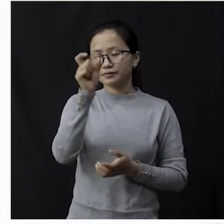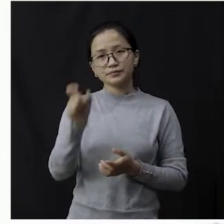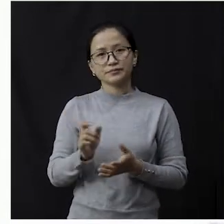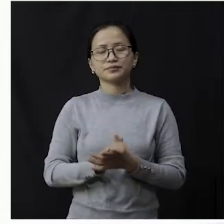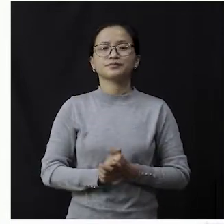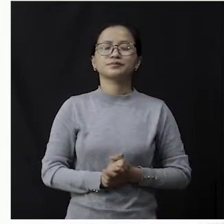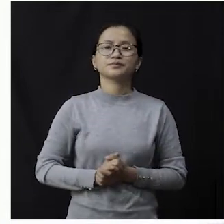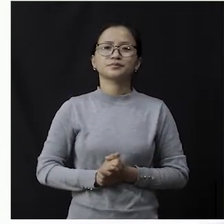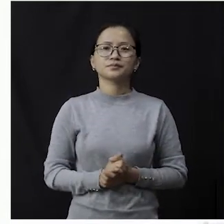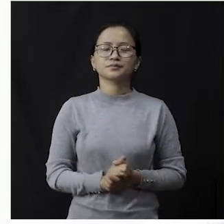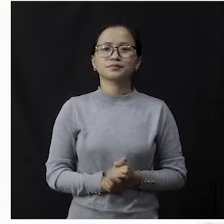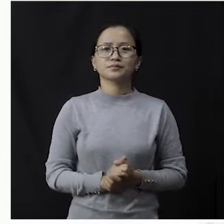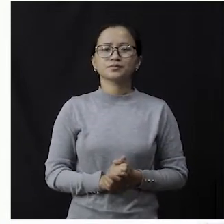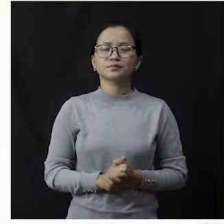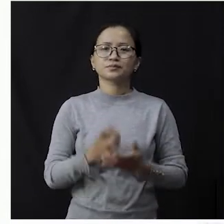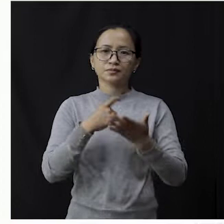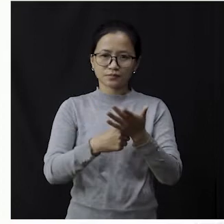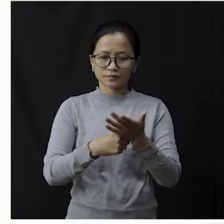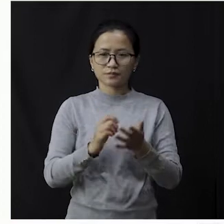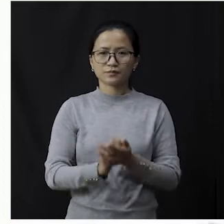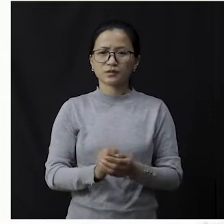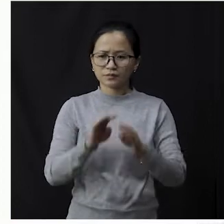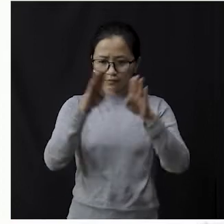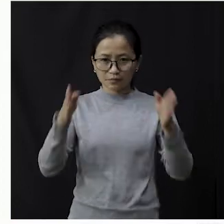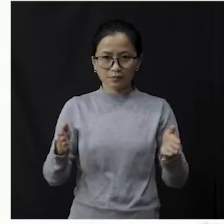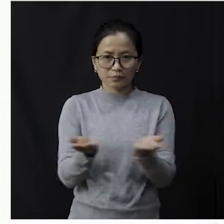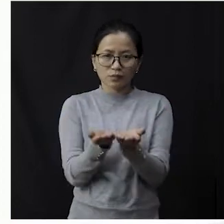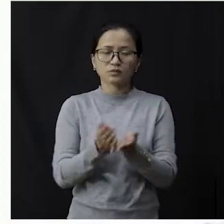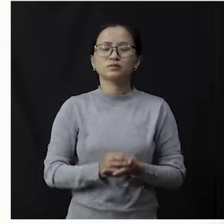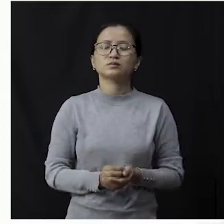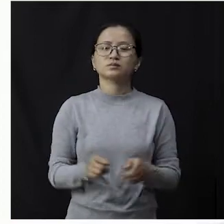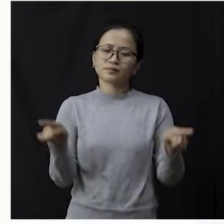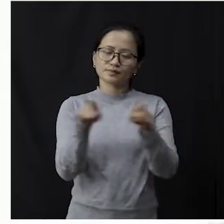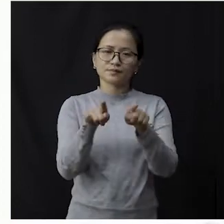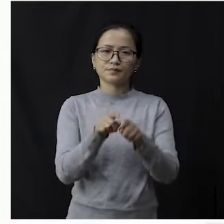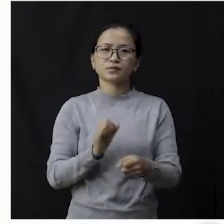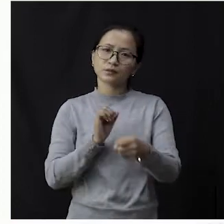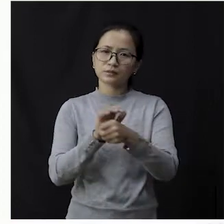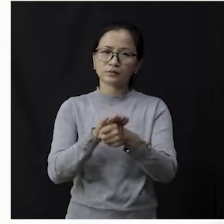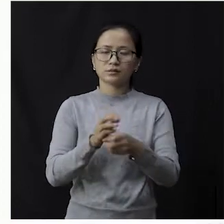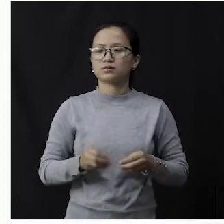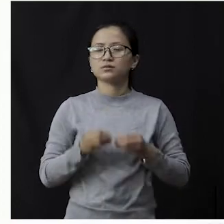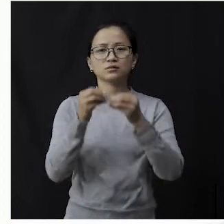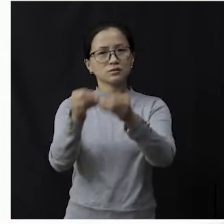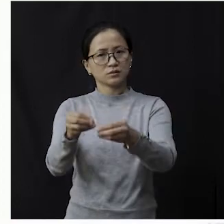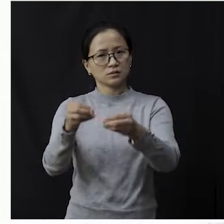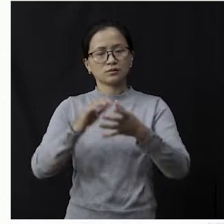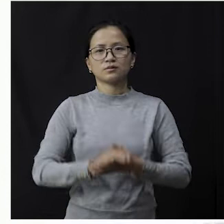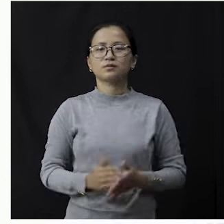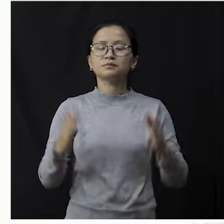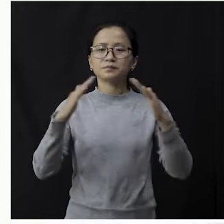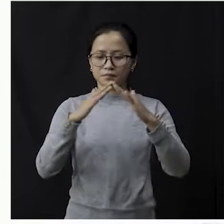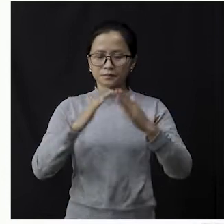person who delivers us a letter or even the parcels too. A postman Suppose when